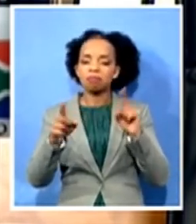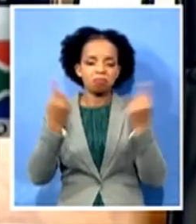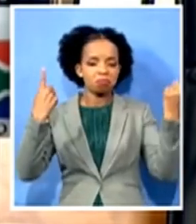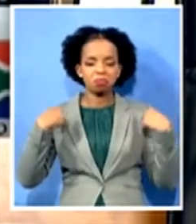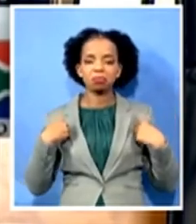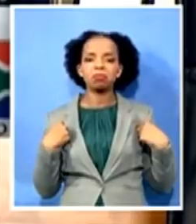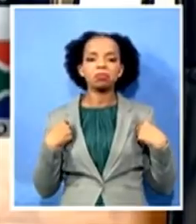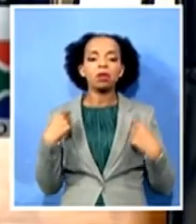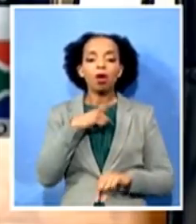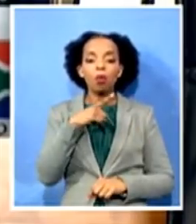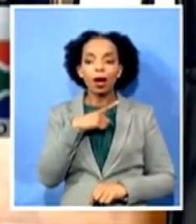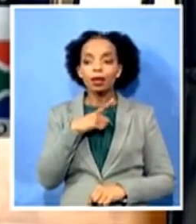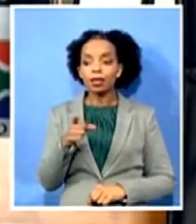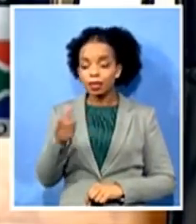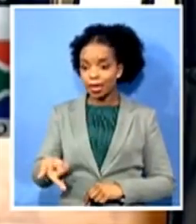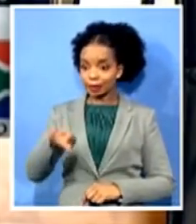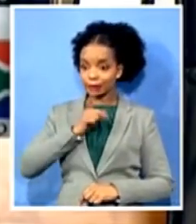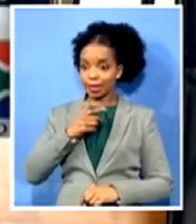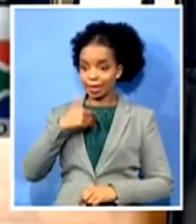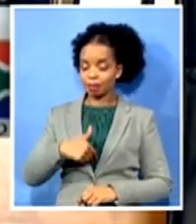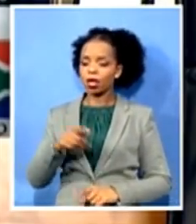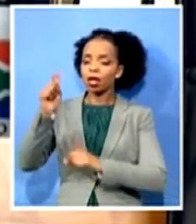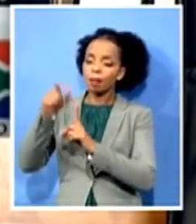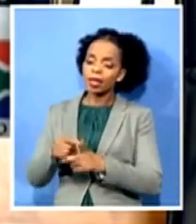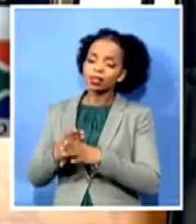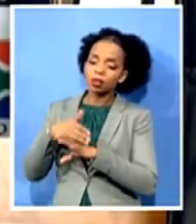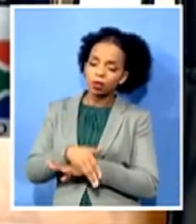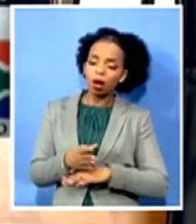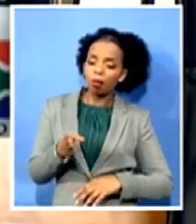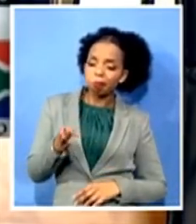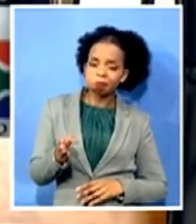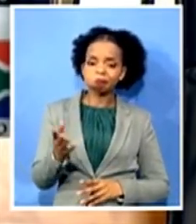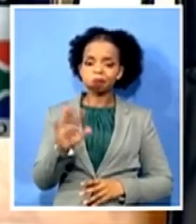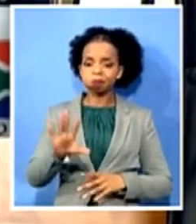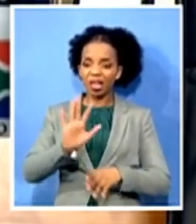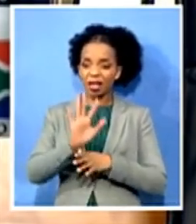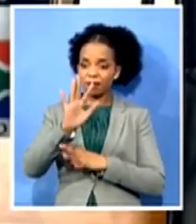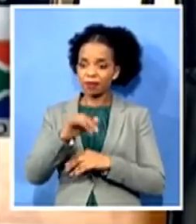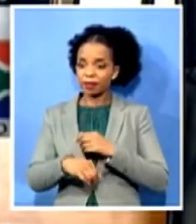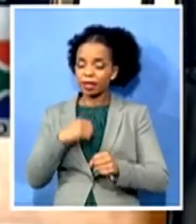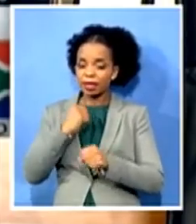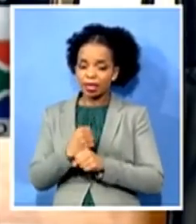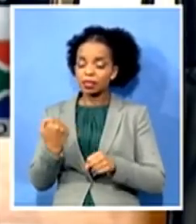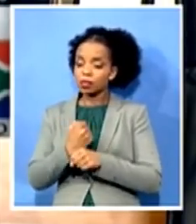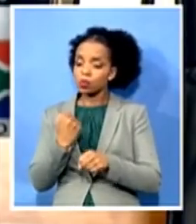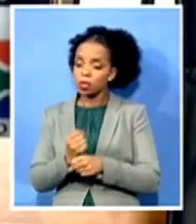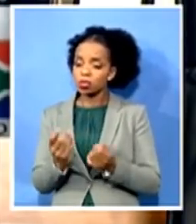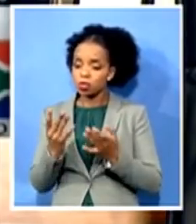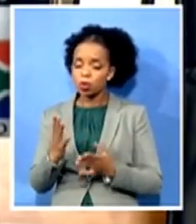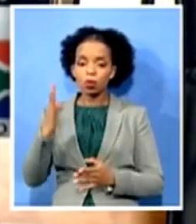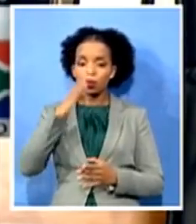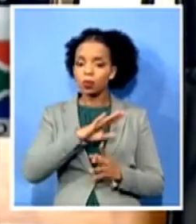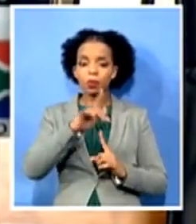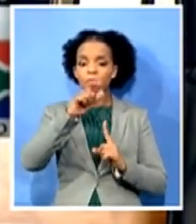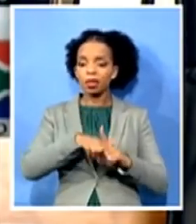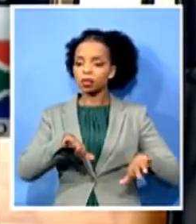there who has spent 15 years with this process, and nobody has challenged this process before. And he says,